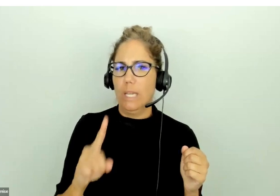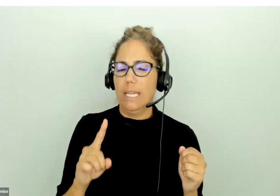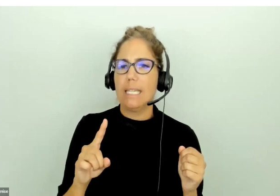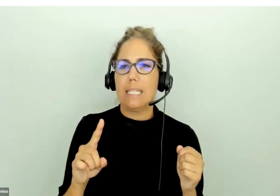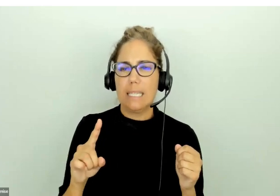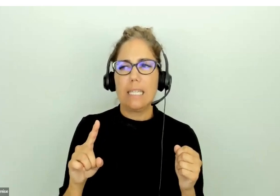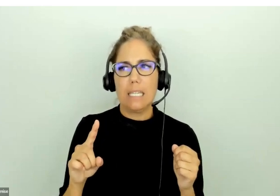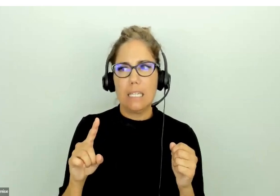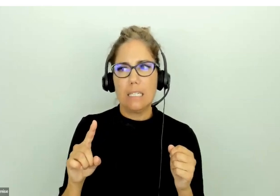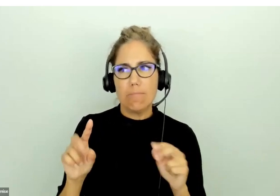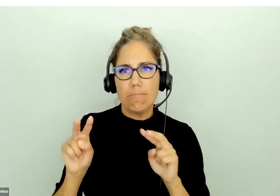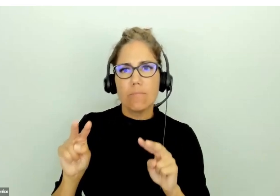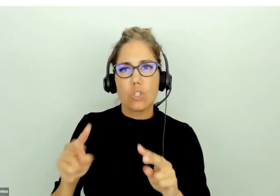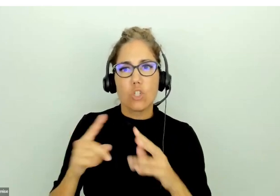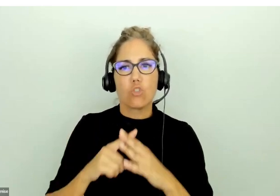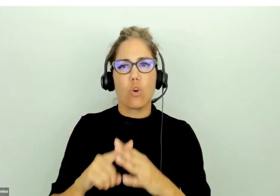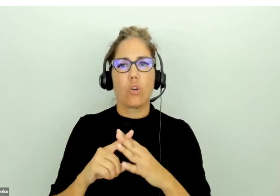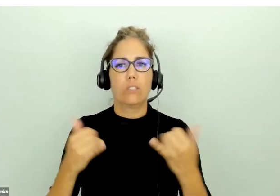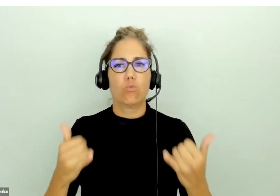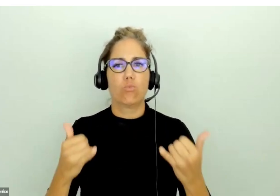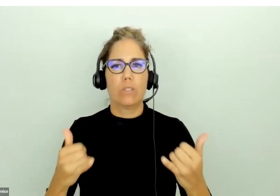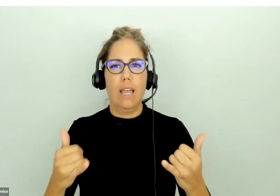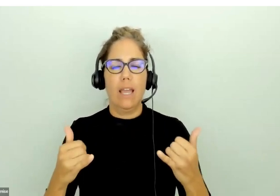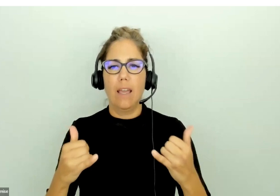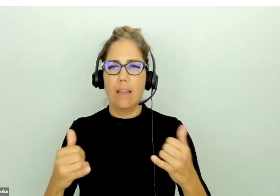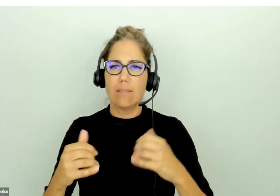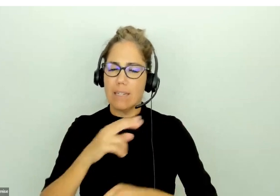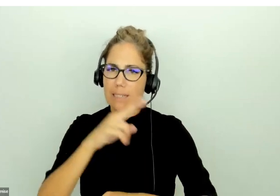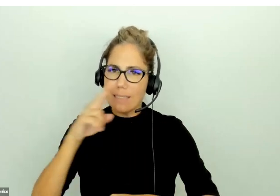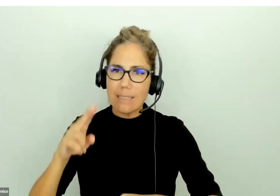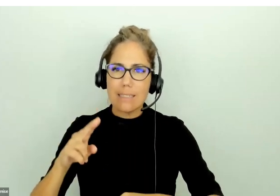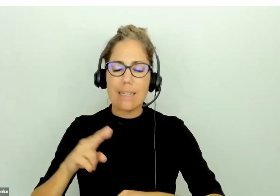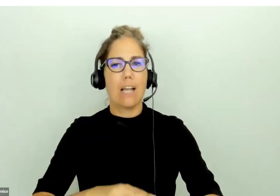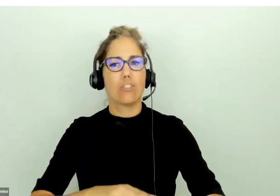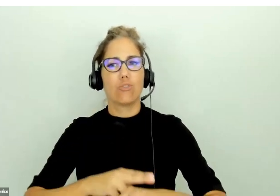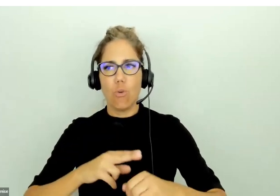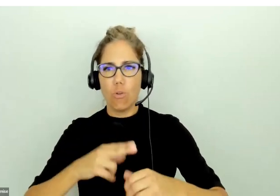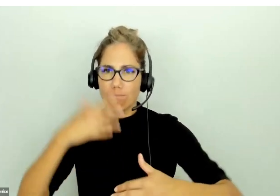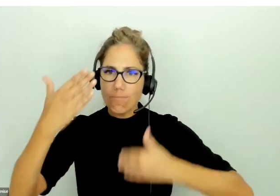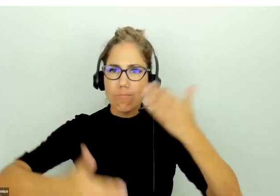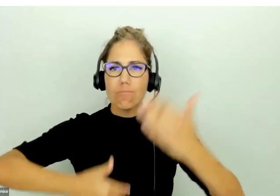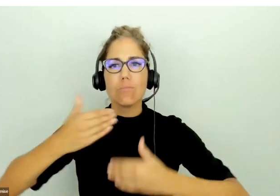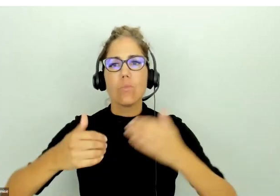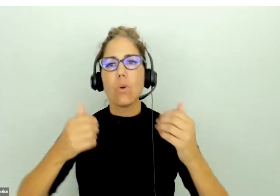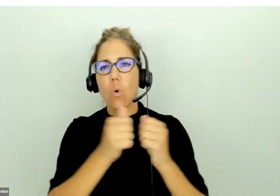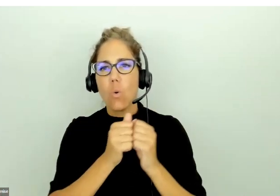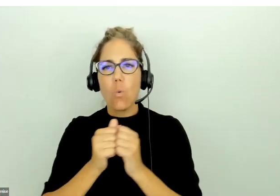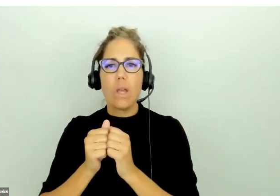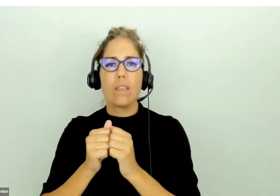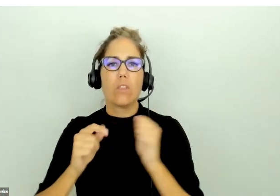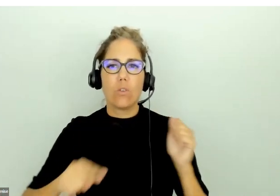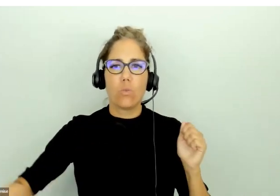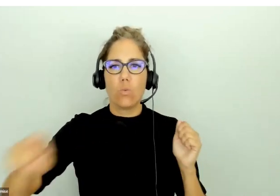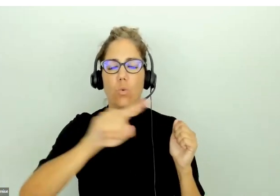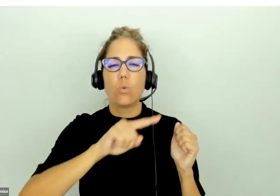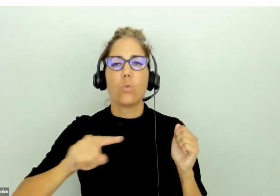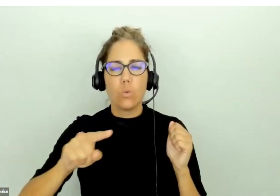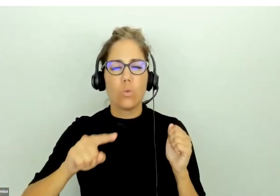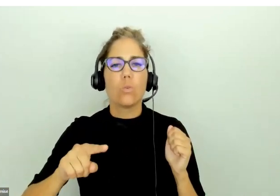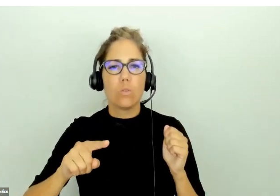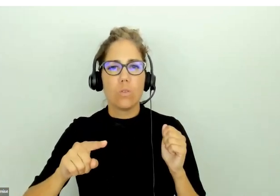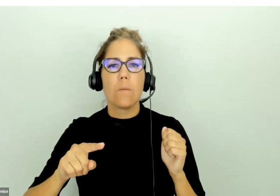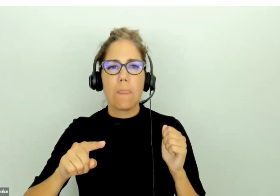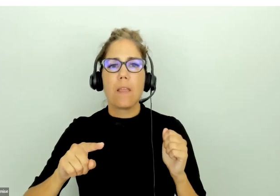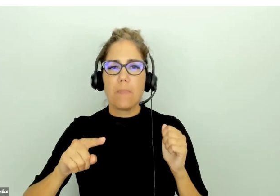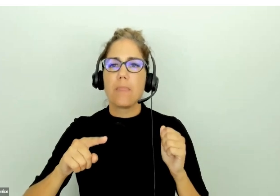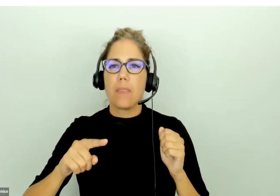to, starting today, launch a national movement with you that inspires tangible actions and makes a difference.